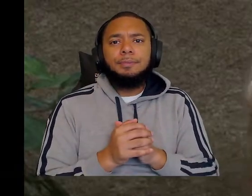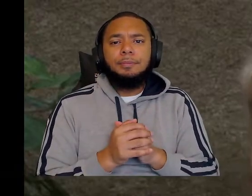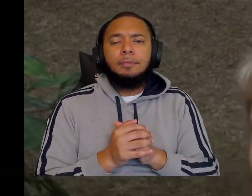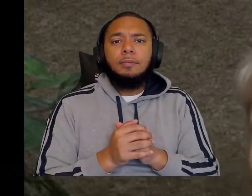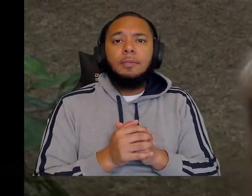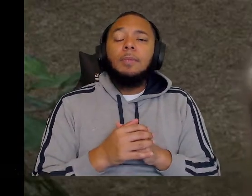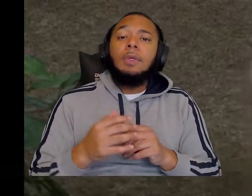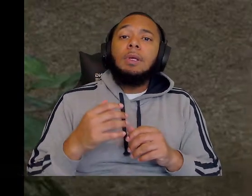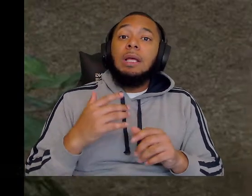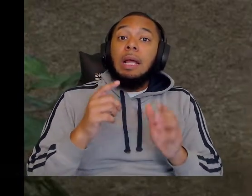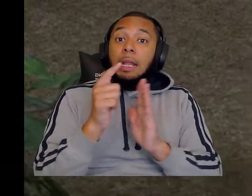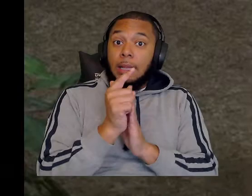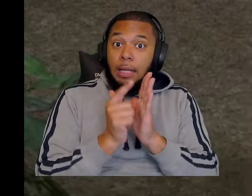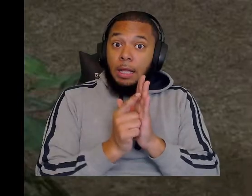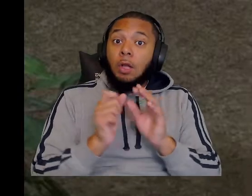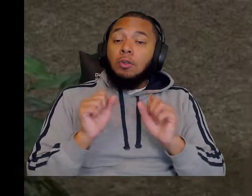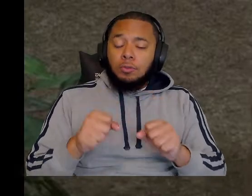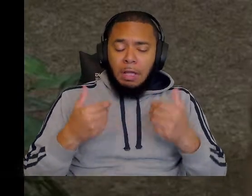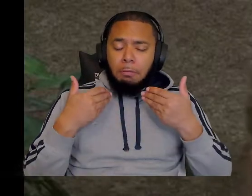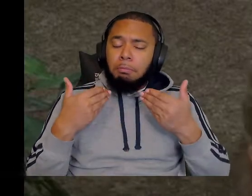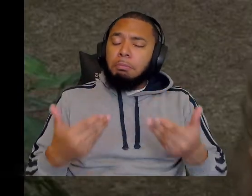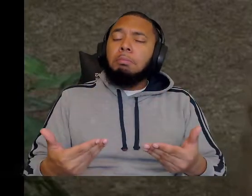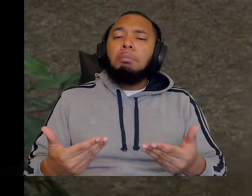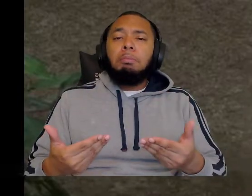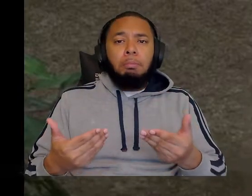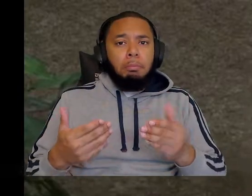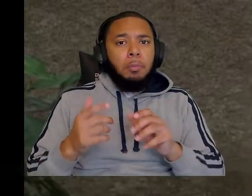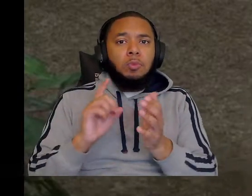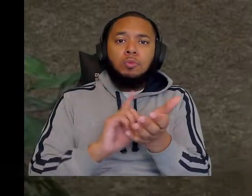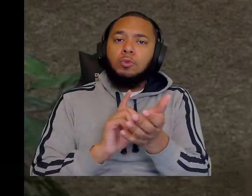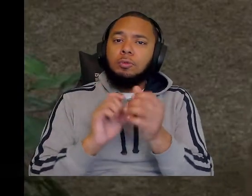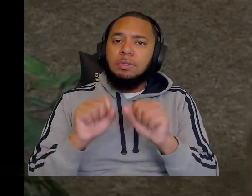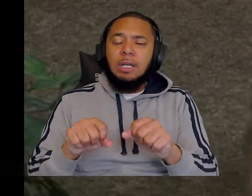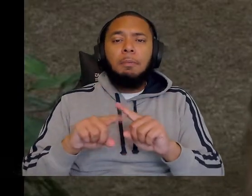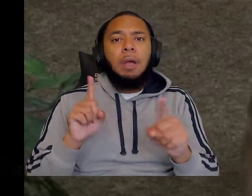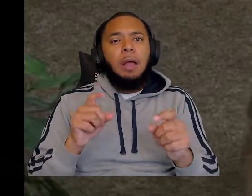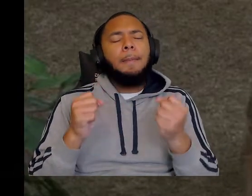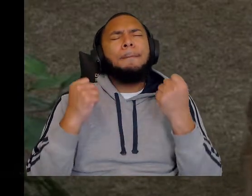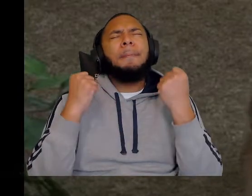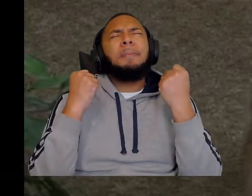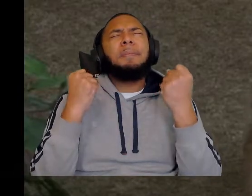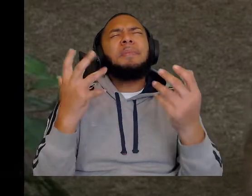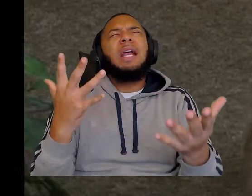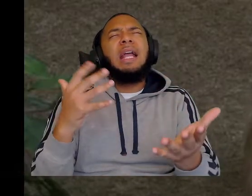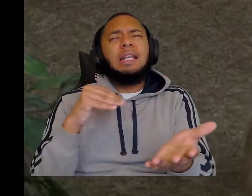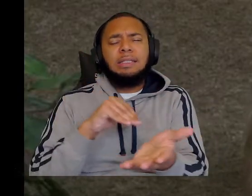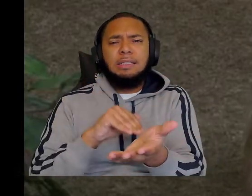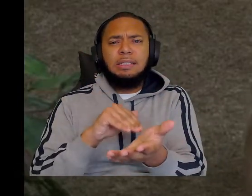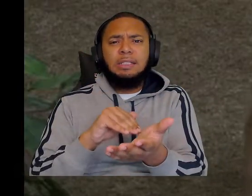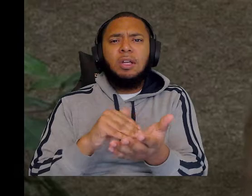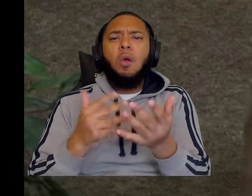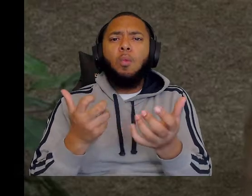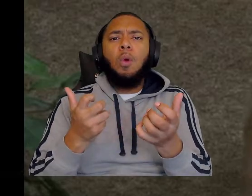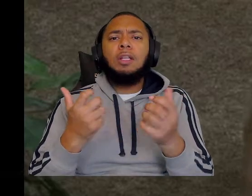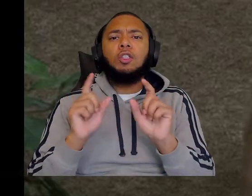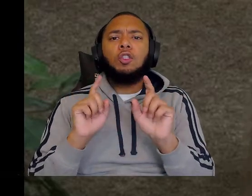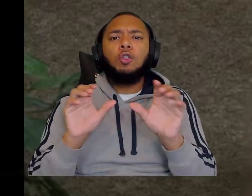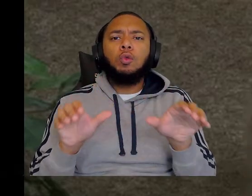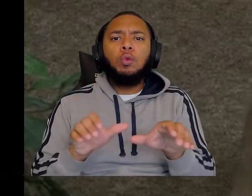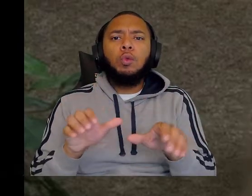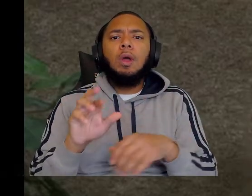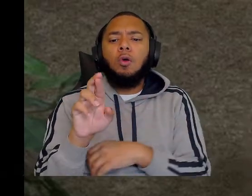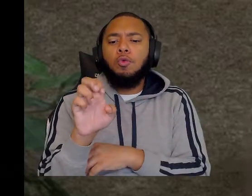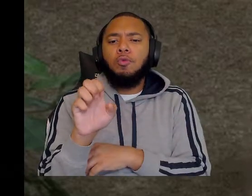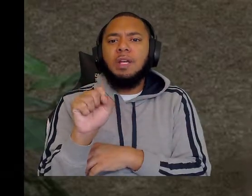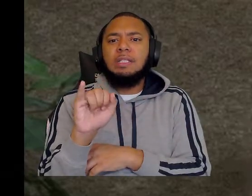Now, legally, you could go out and practice as a physician, but many physicians now also wish to have a residency,